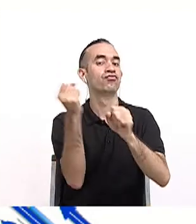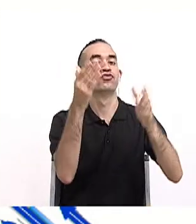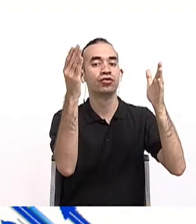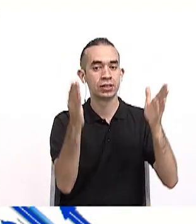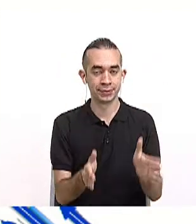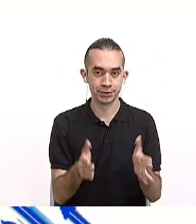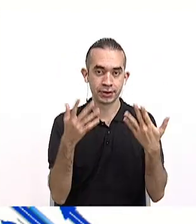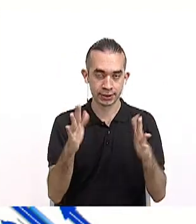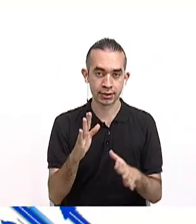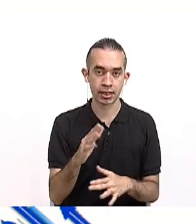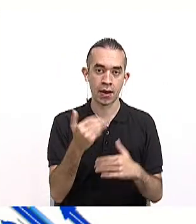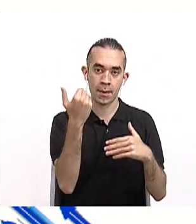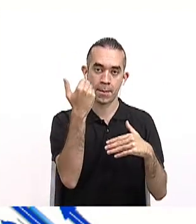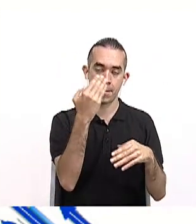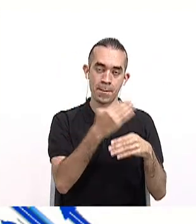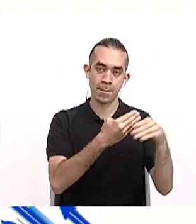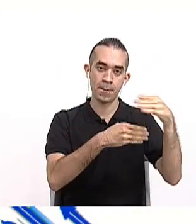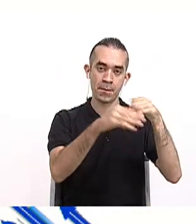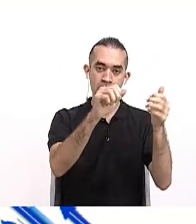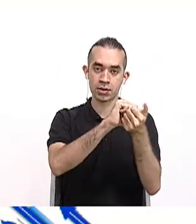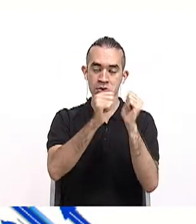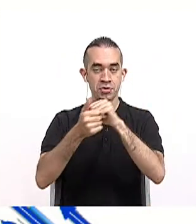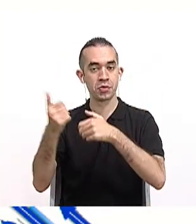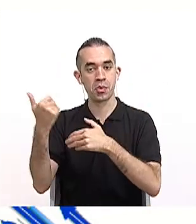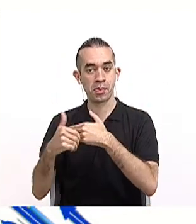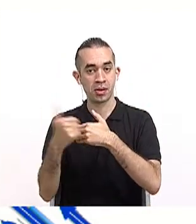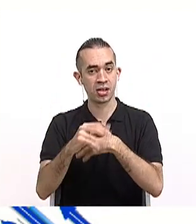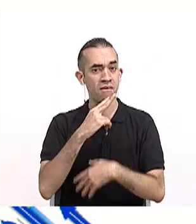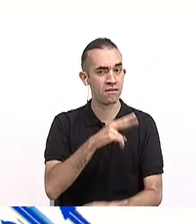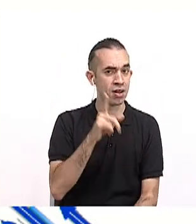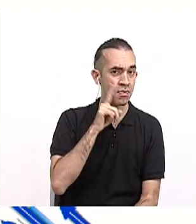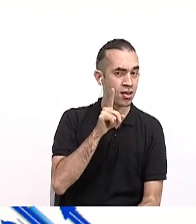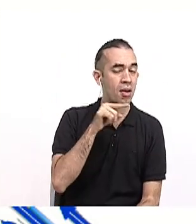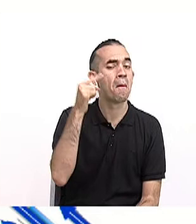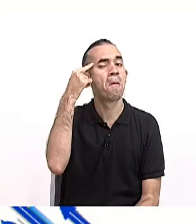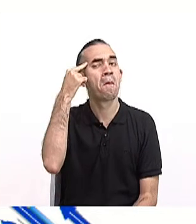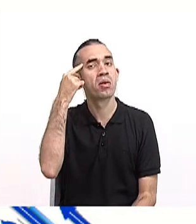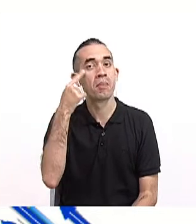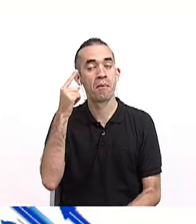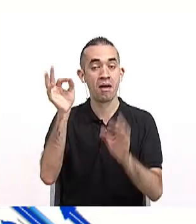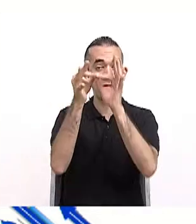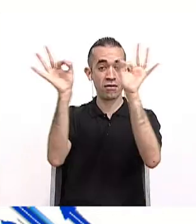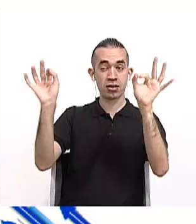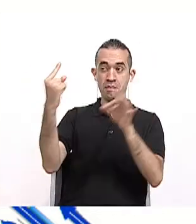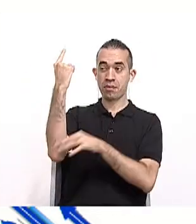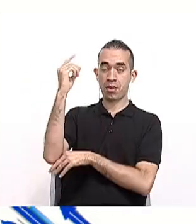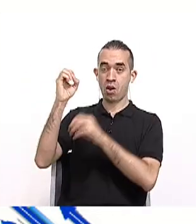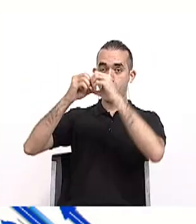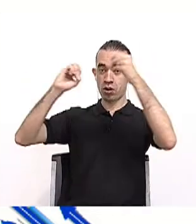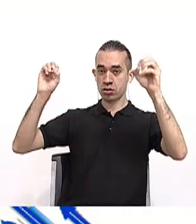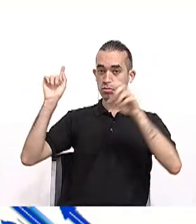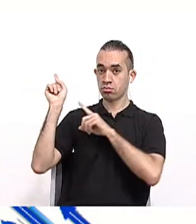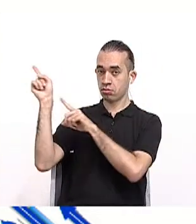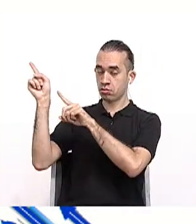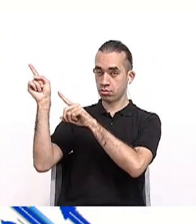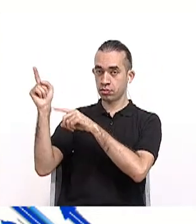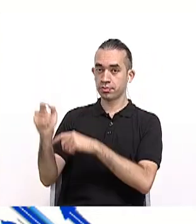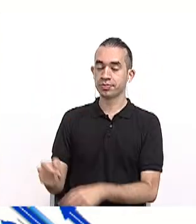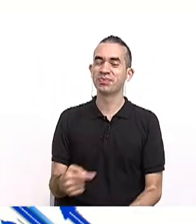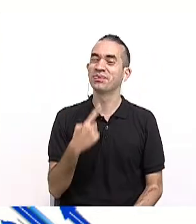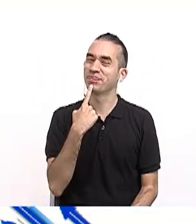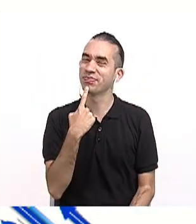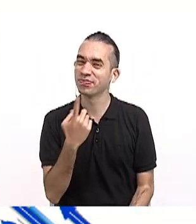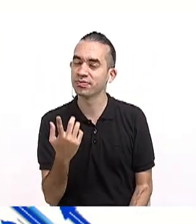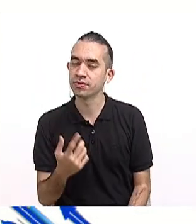Bread. What do you think? Is that true or false? Look at the first sentence again. It says that he is